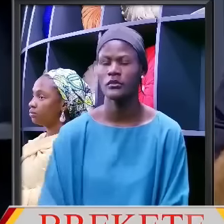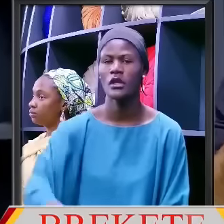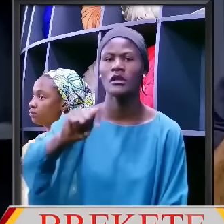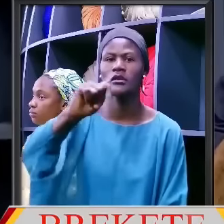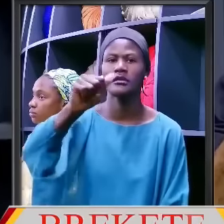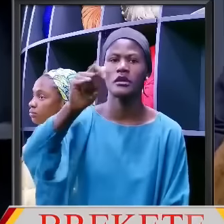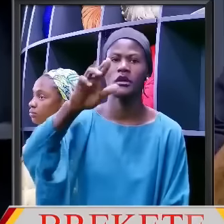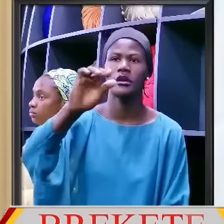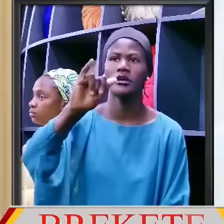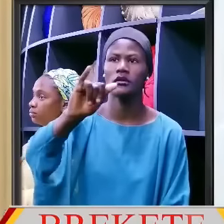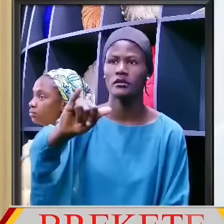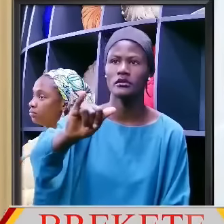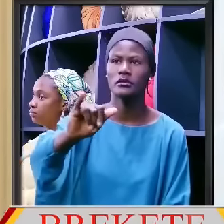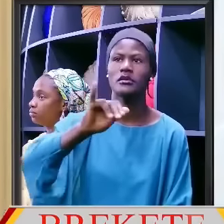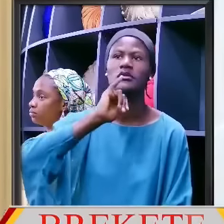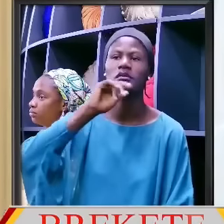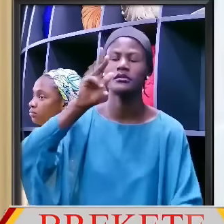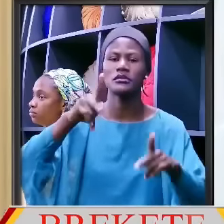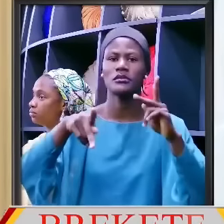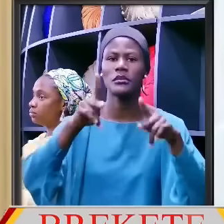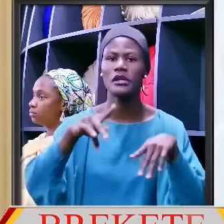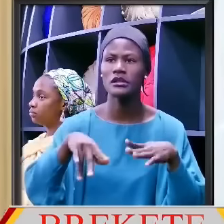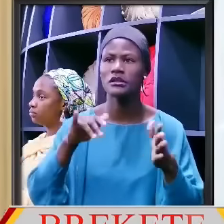Tari, na person we